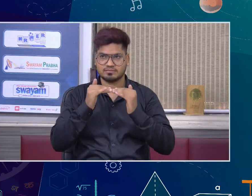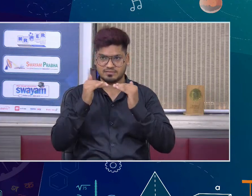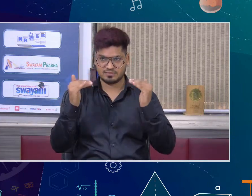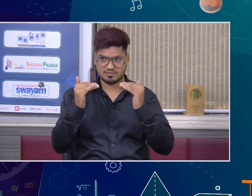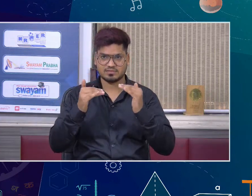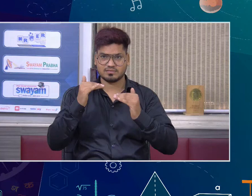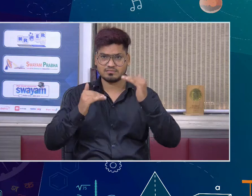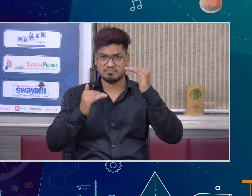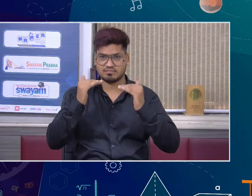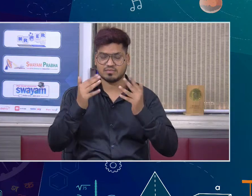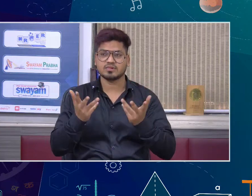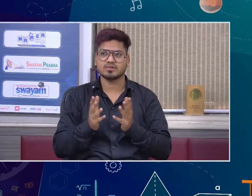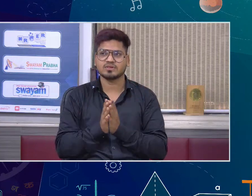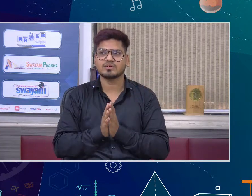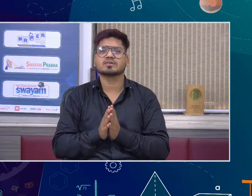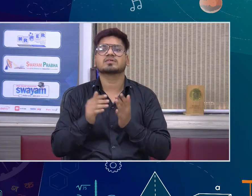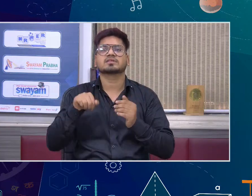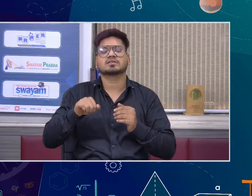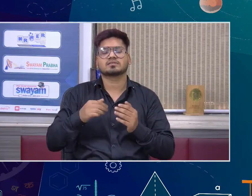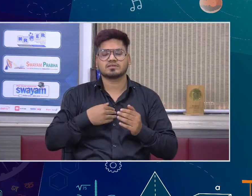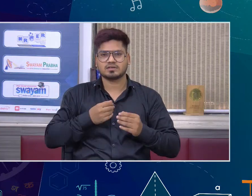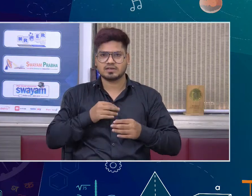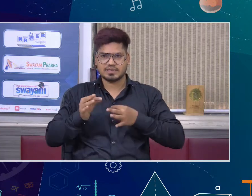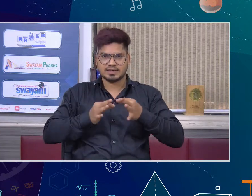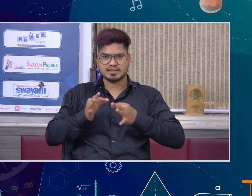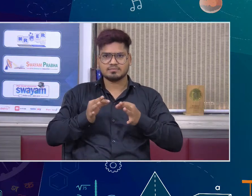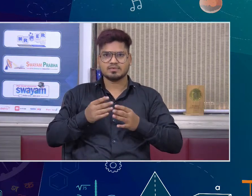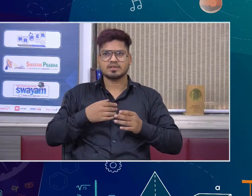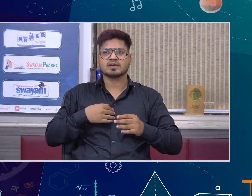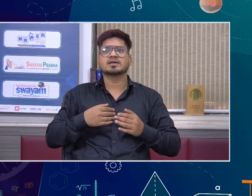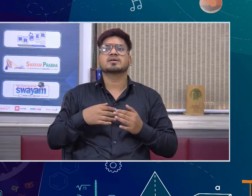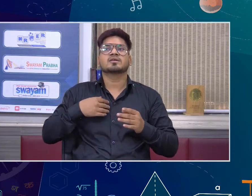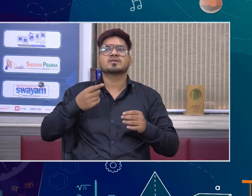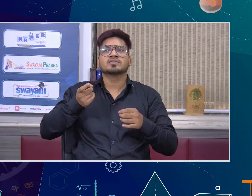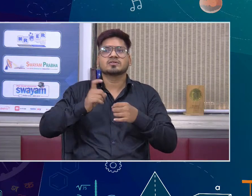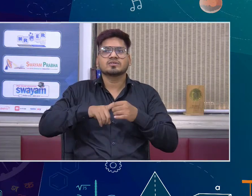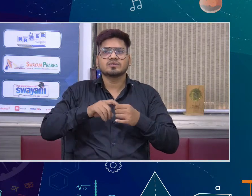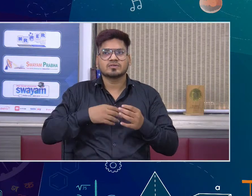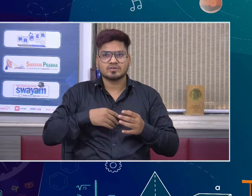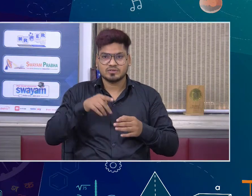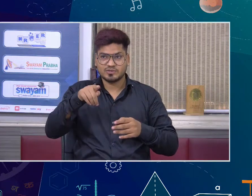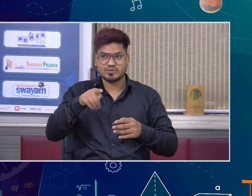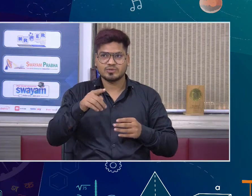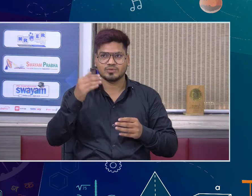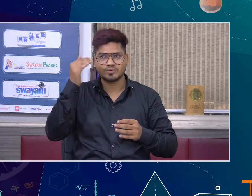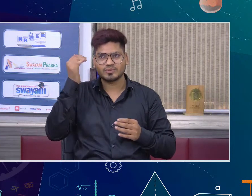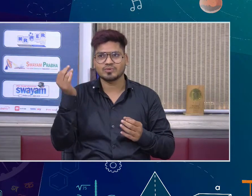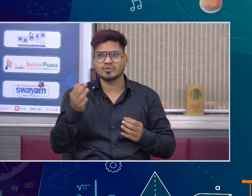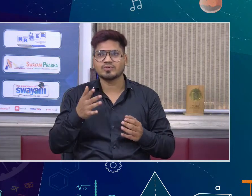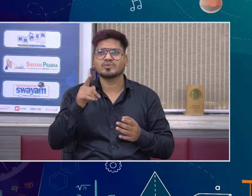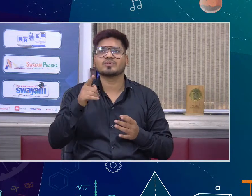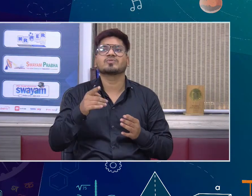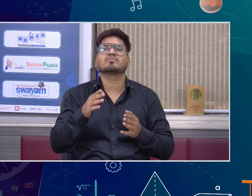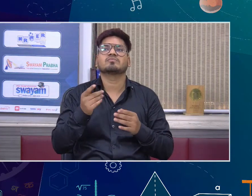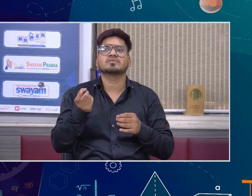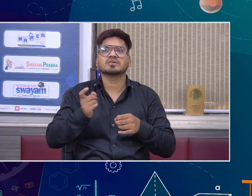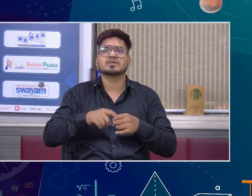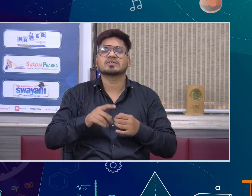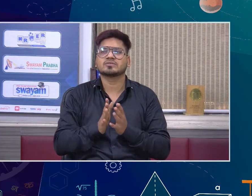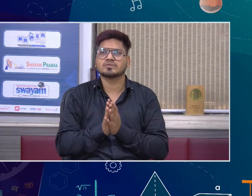it. It is an online setup. I'm just sitting here and I'm giving lecture to my